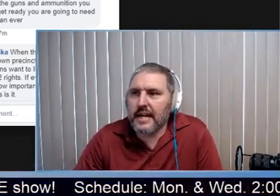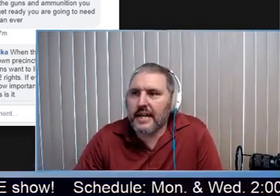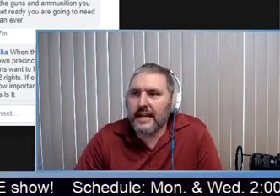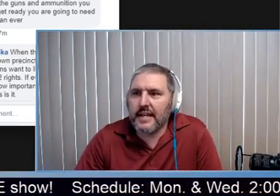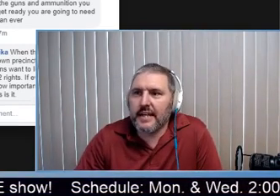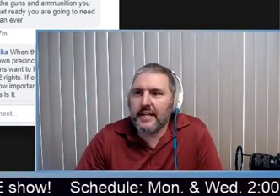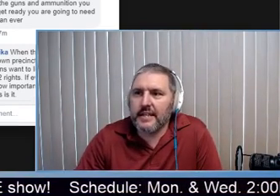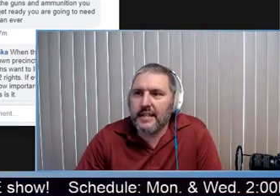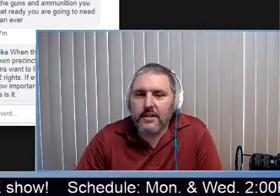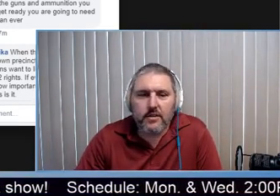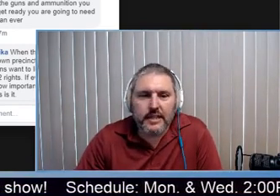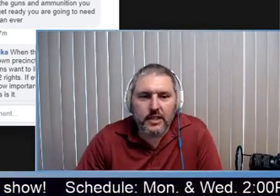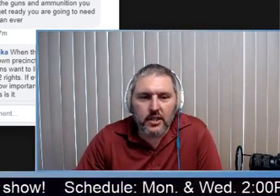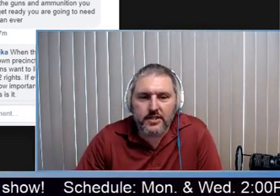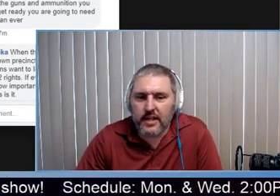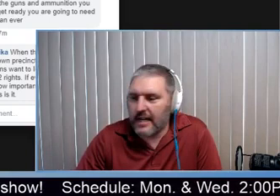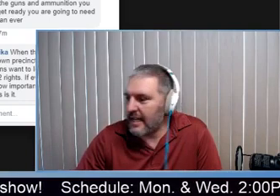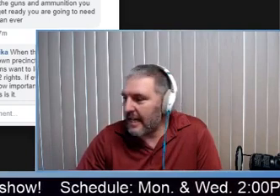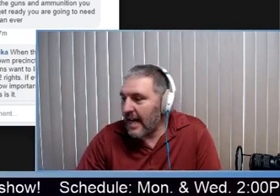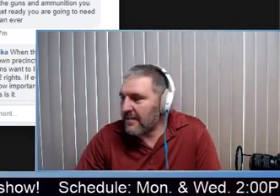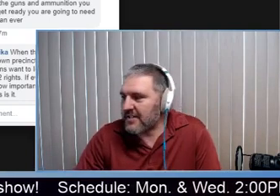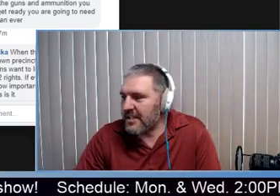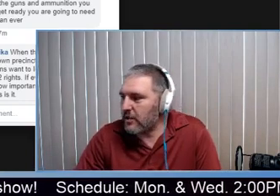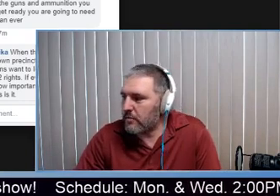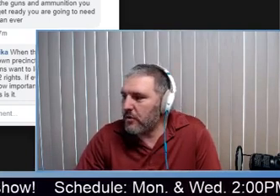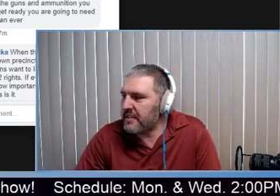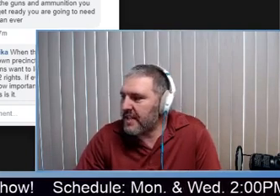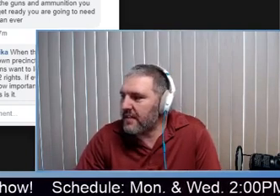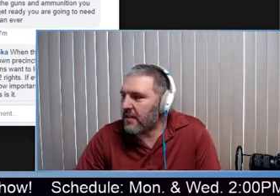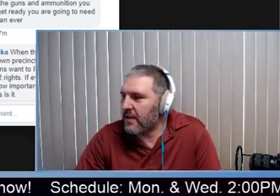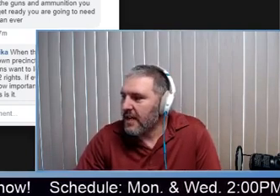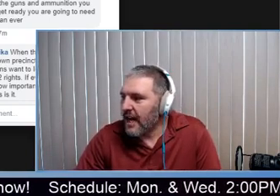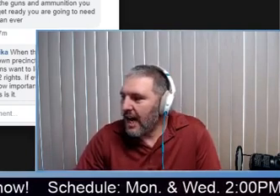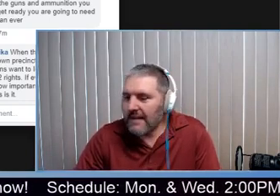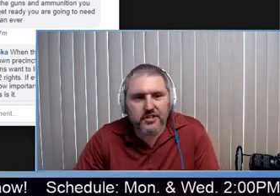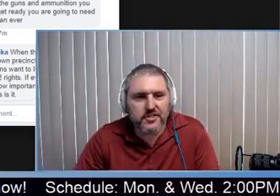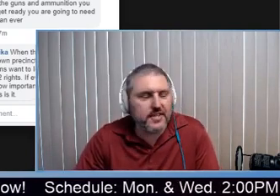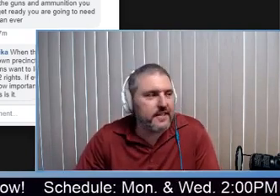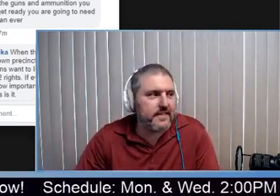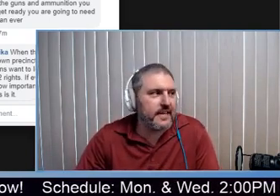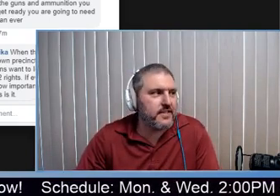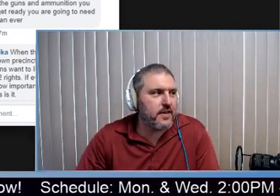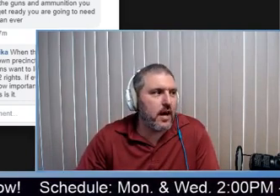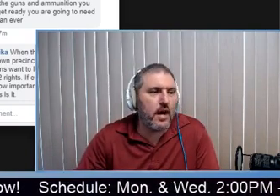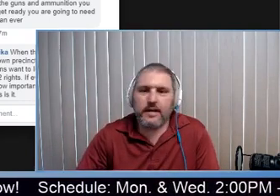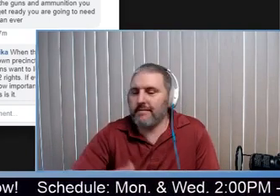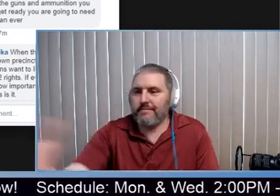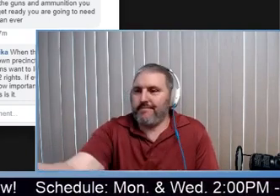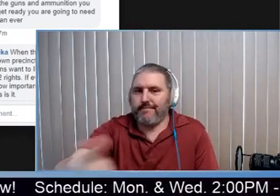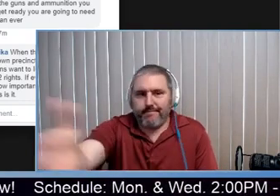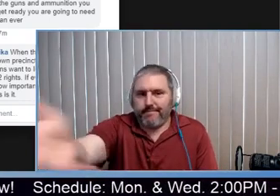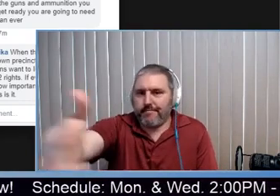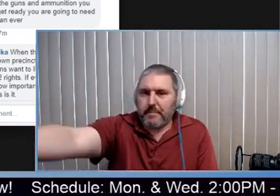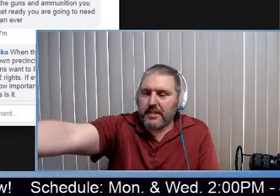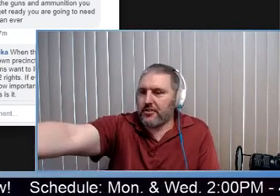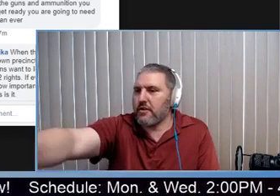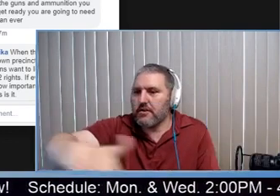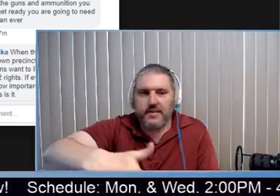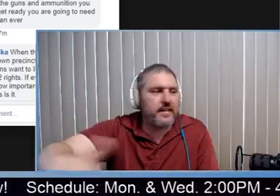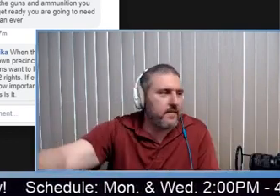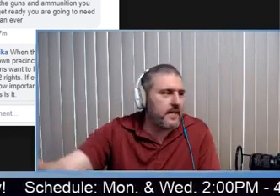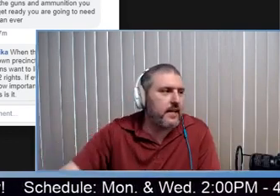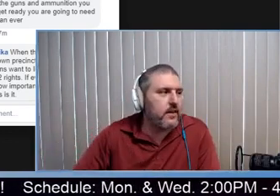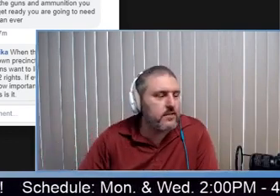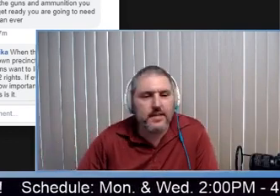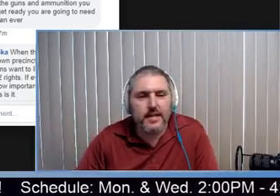See, look at it. It literally looks like, and I haven't seen those movies either. I've just seen things on